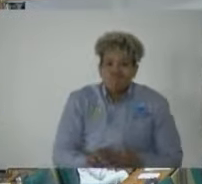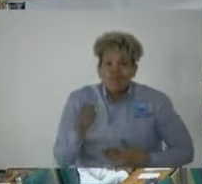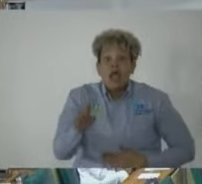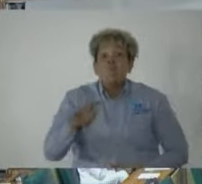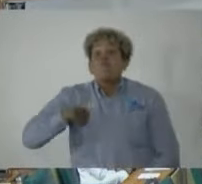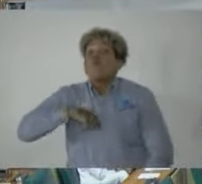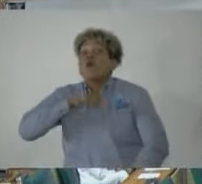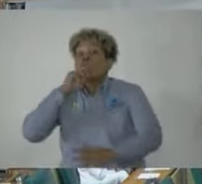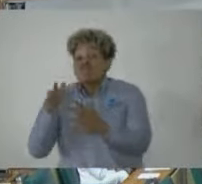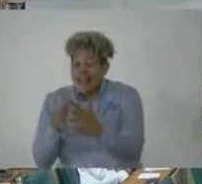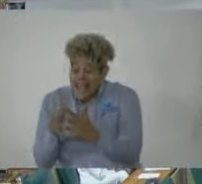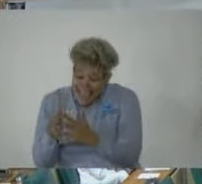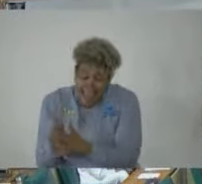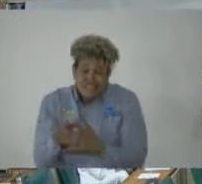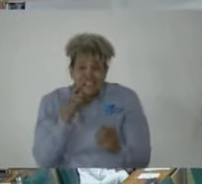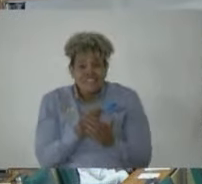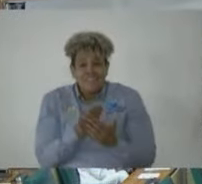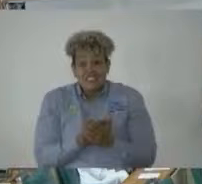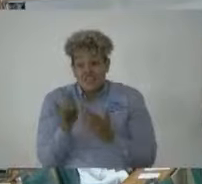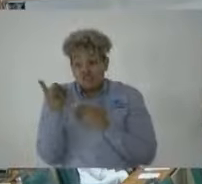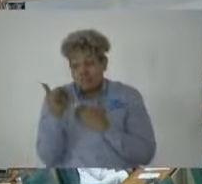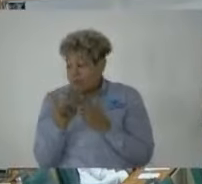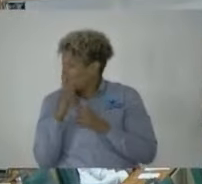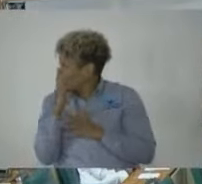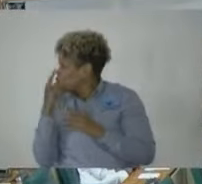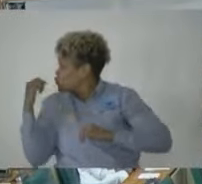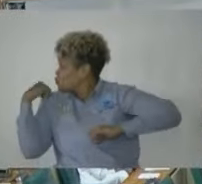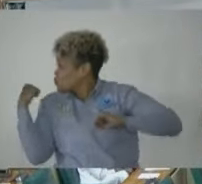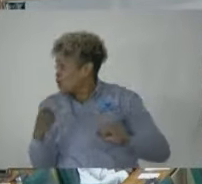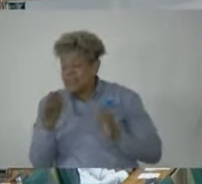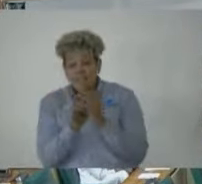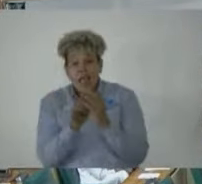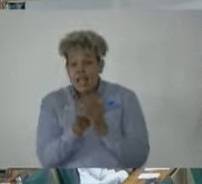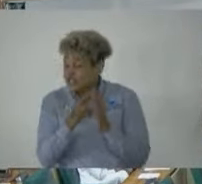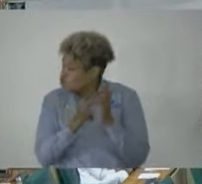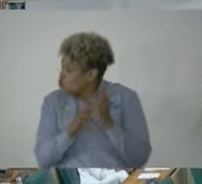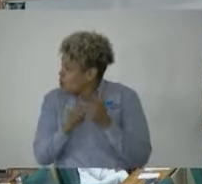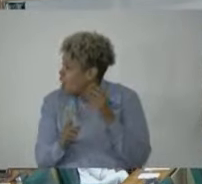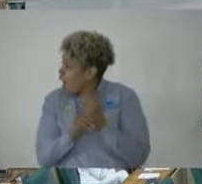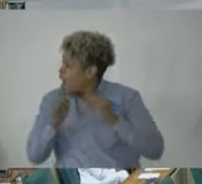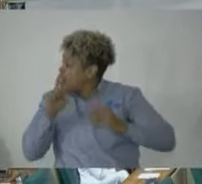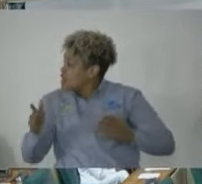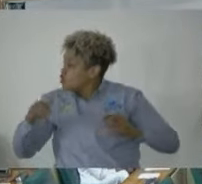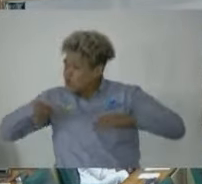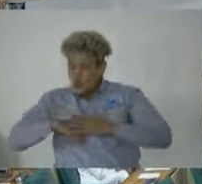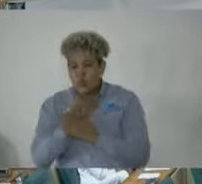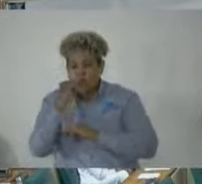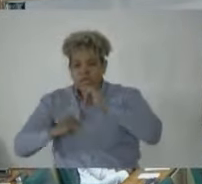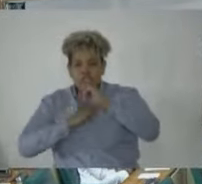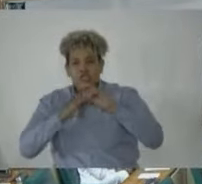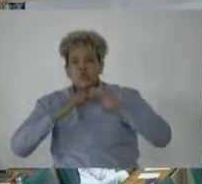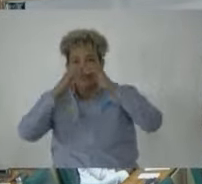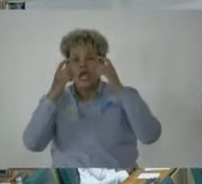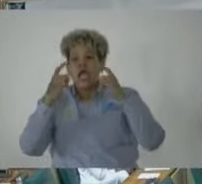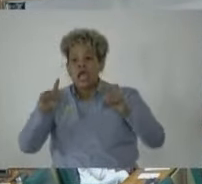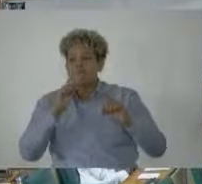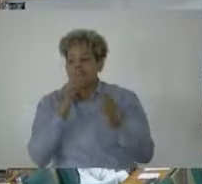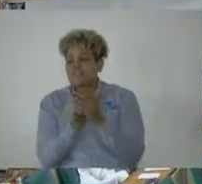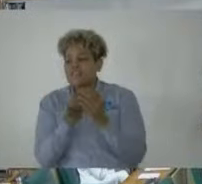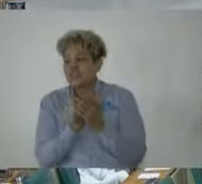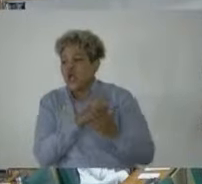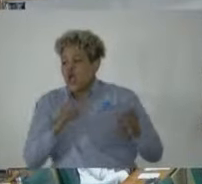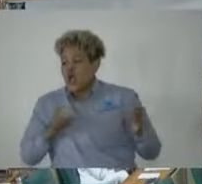We're entrenching fiscal responsibility by strengthening fiscal rules and birthing a new institution, the Fiscal Commission,